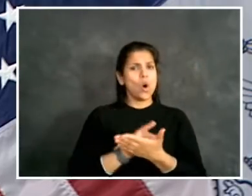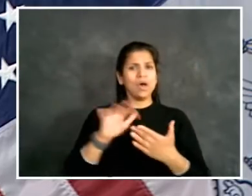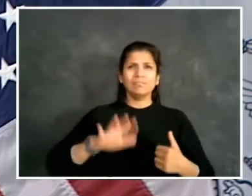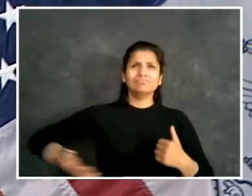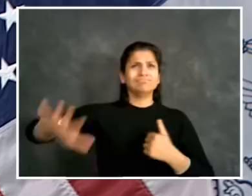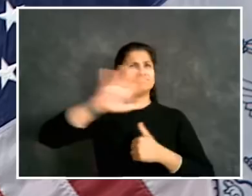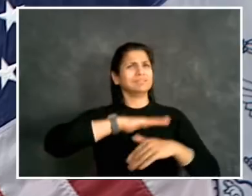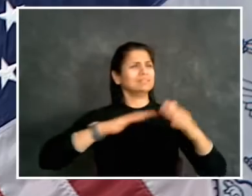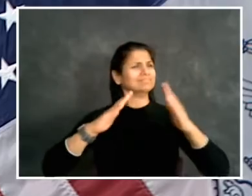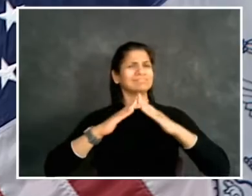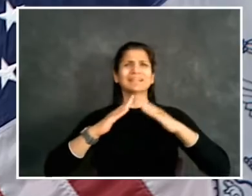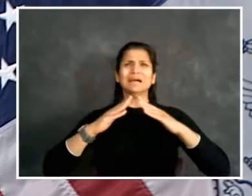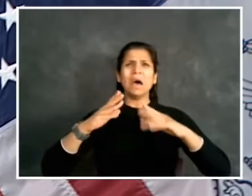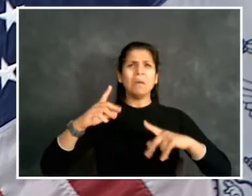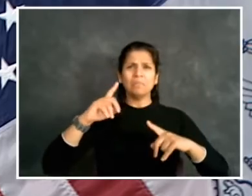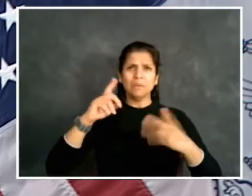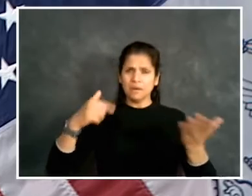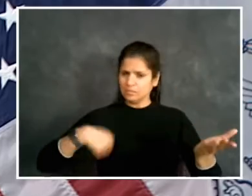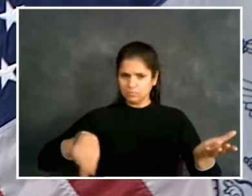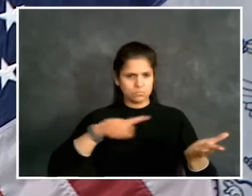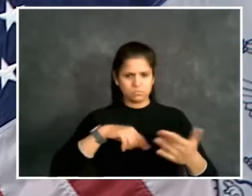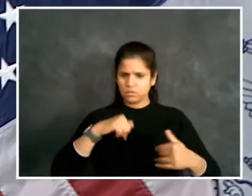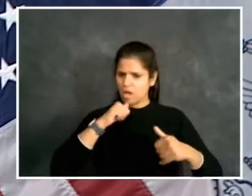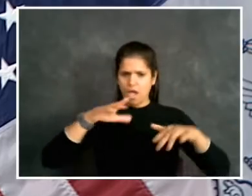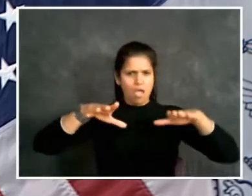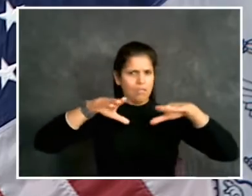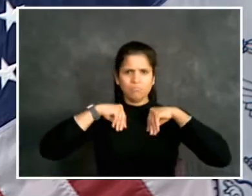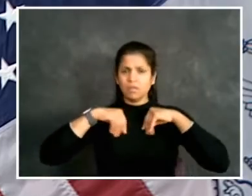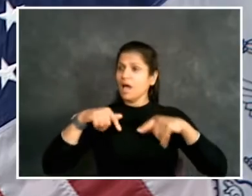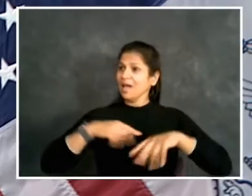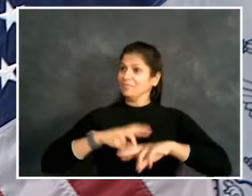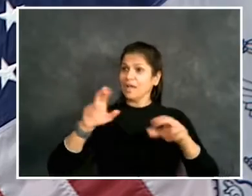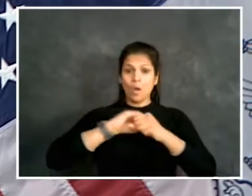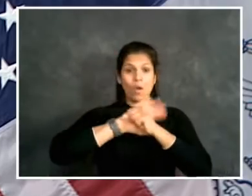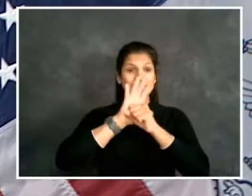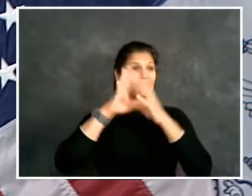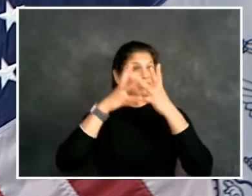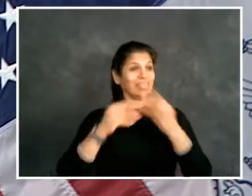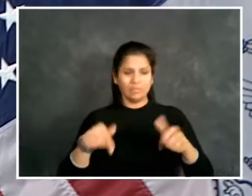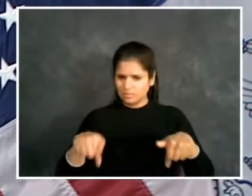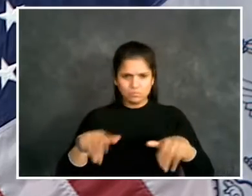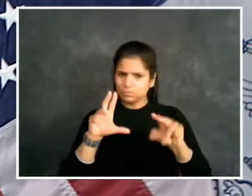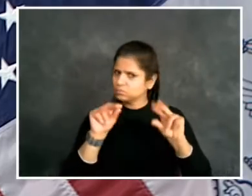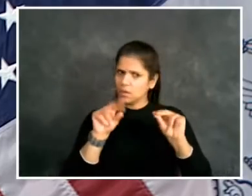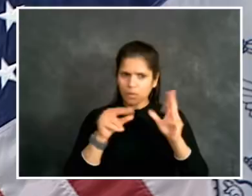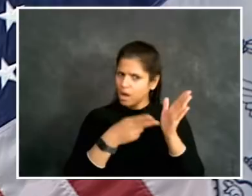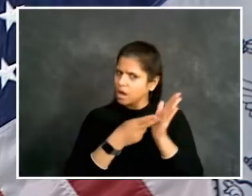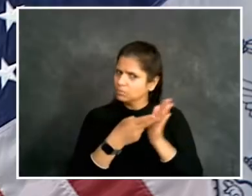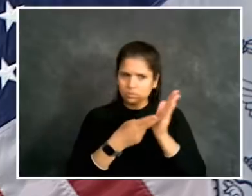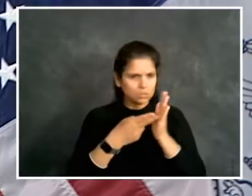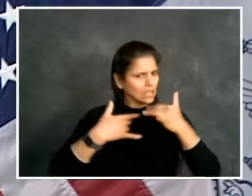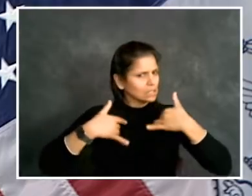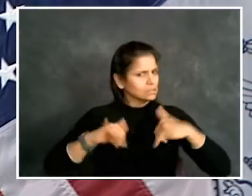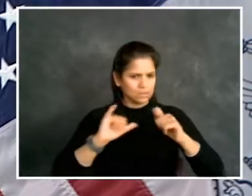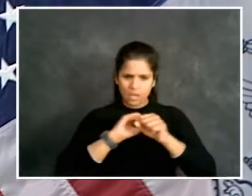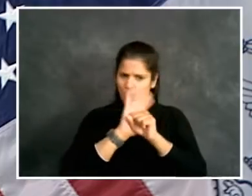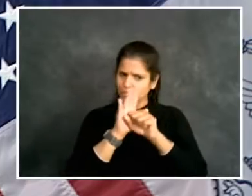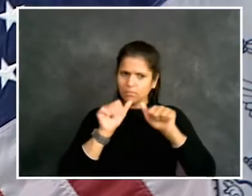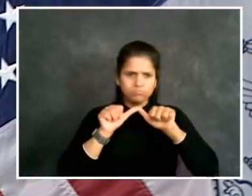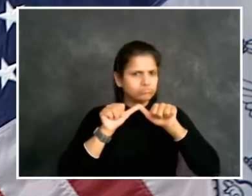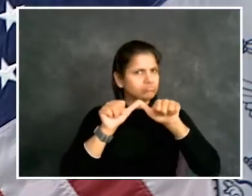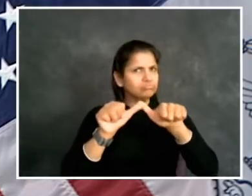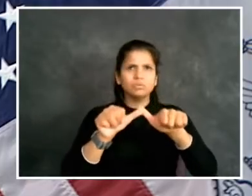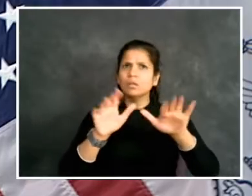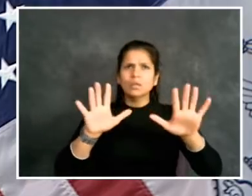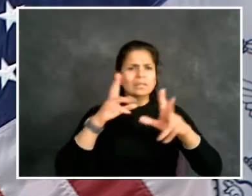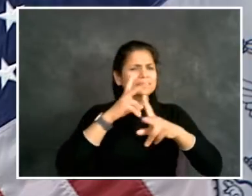disease, because that is the only way to come back safely. It's the only way to protect people's health and safety, is to hold the line. And